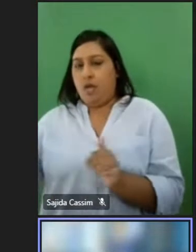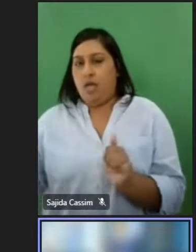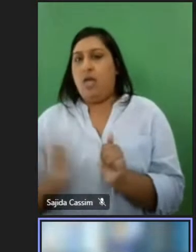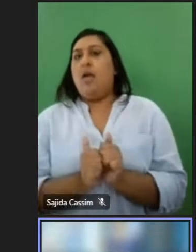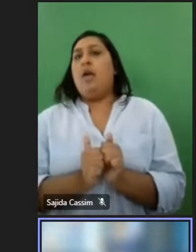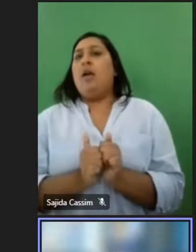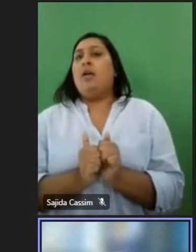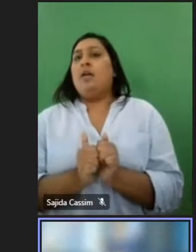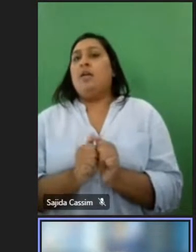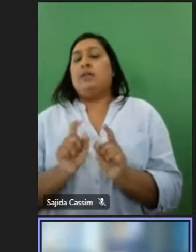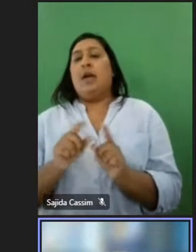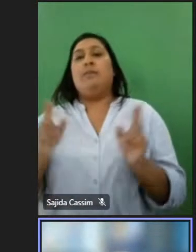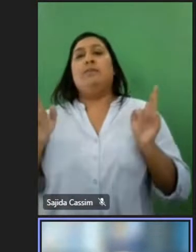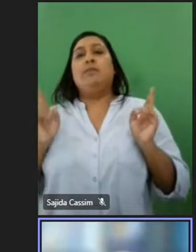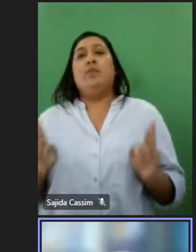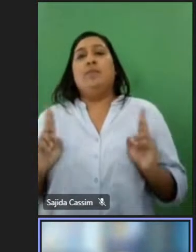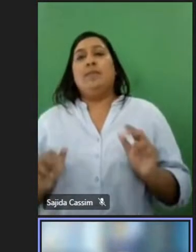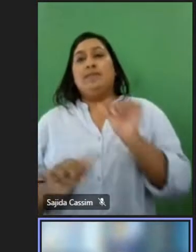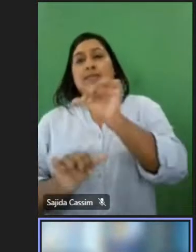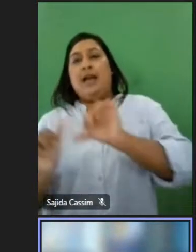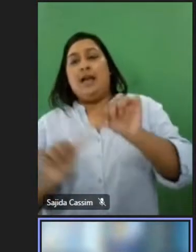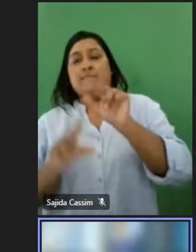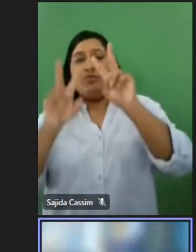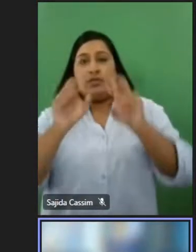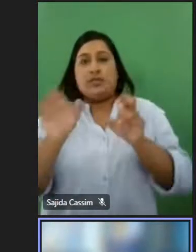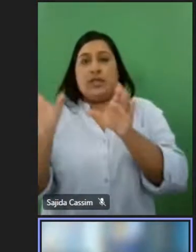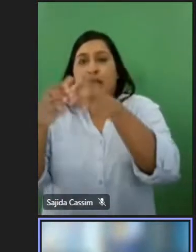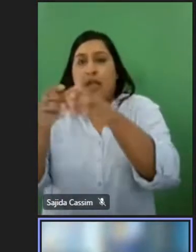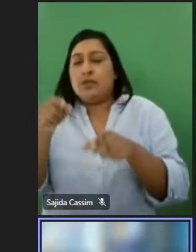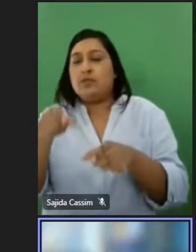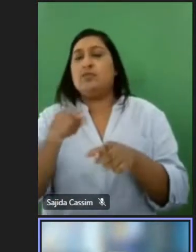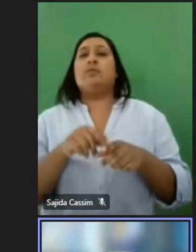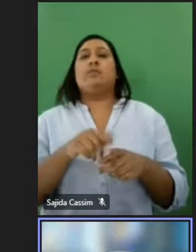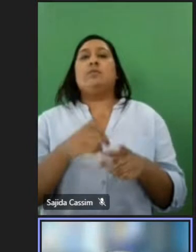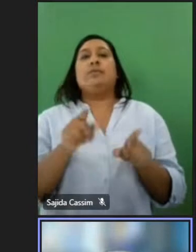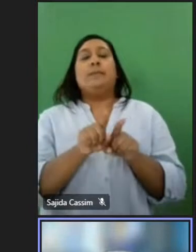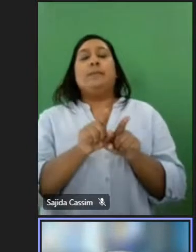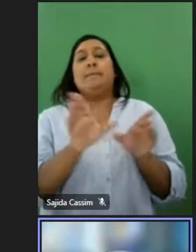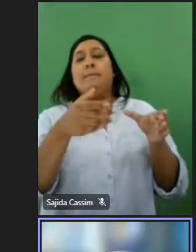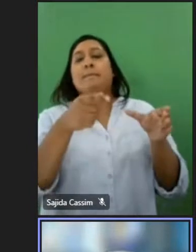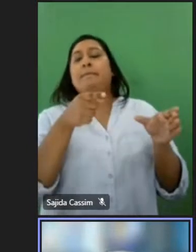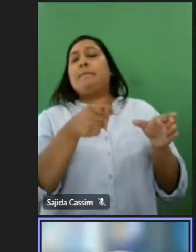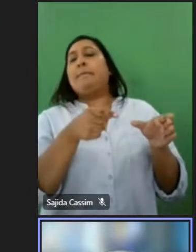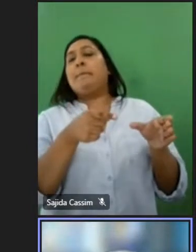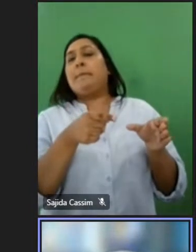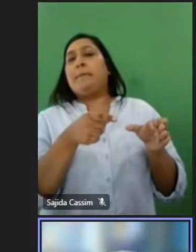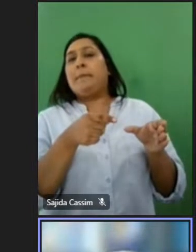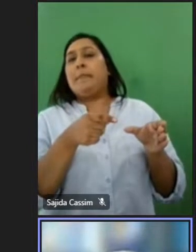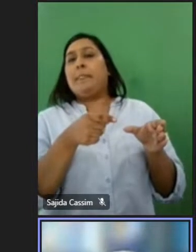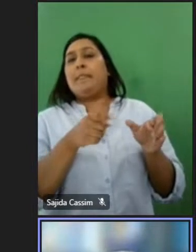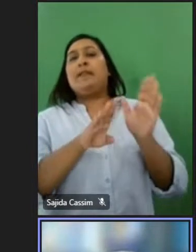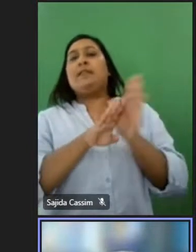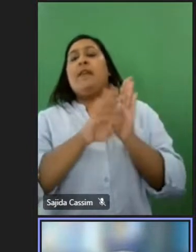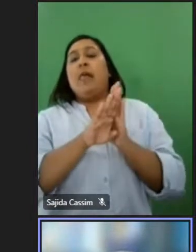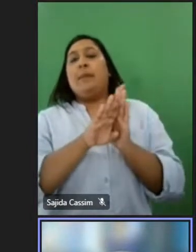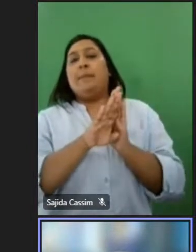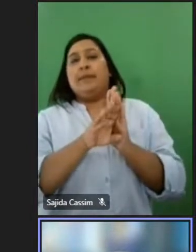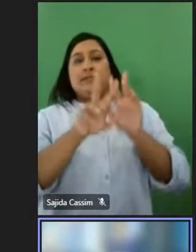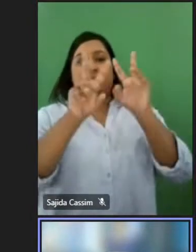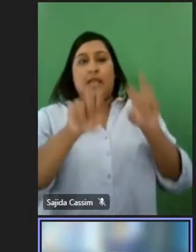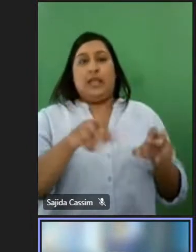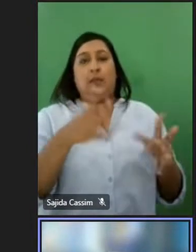Research Council, and the lead partner, the Institute of Development Studies in the United